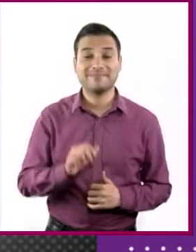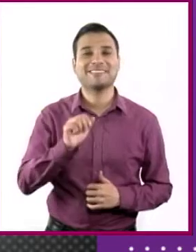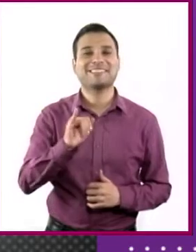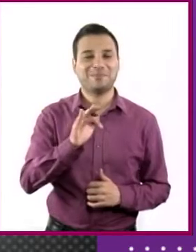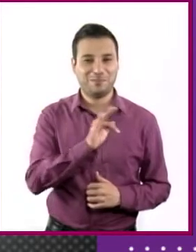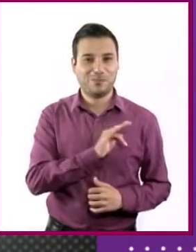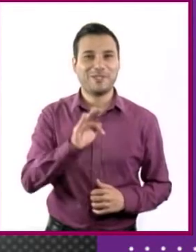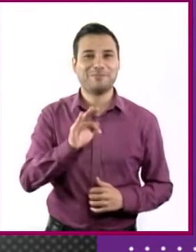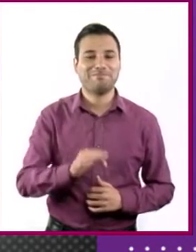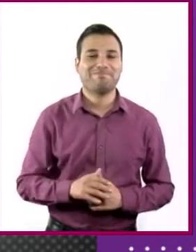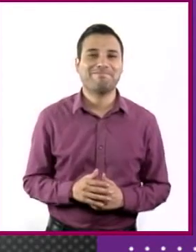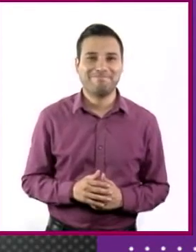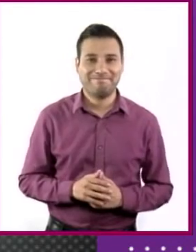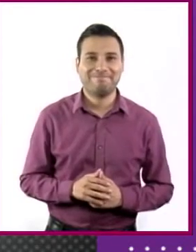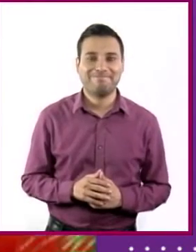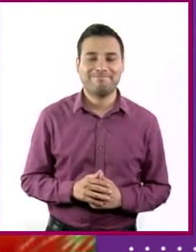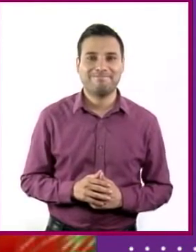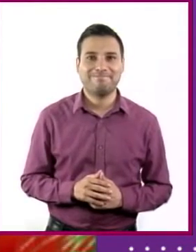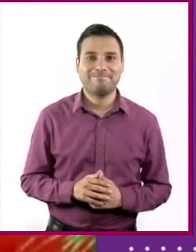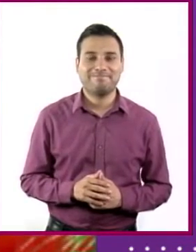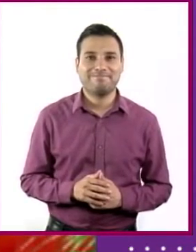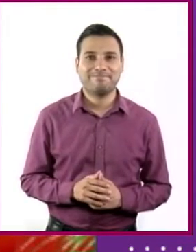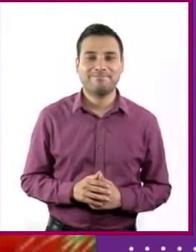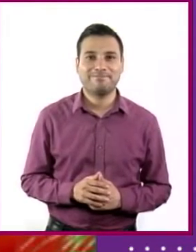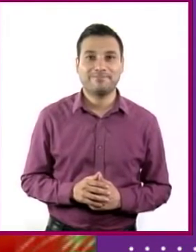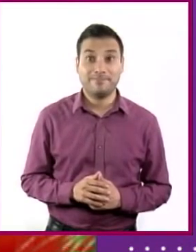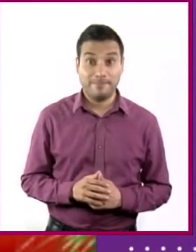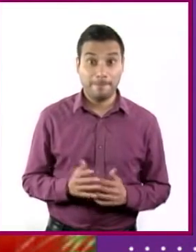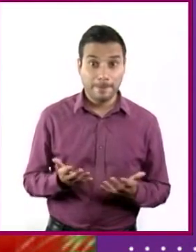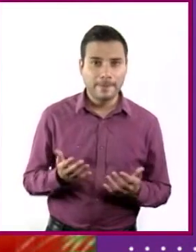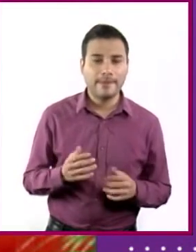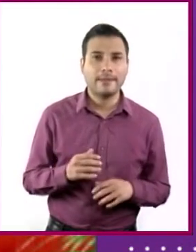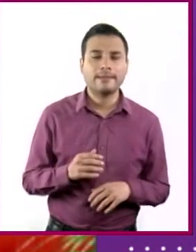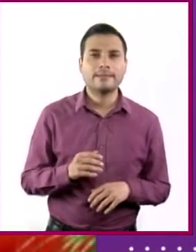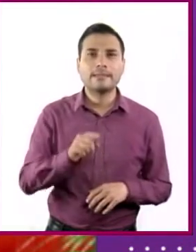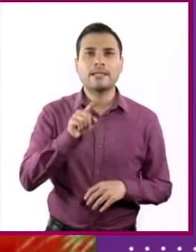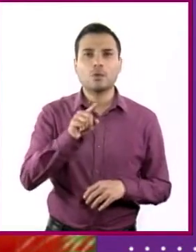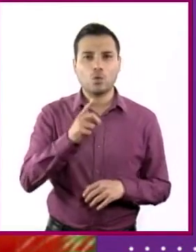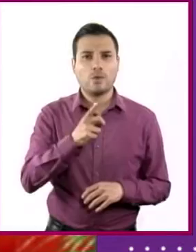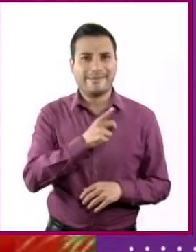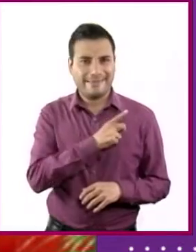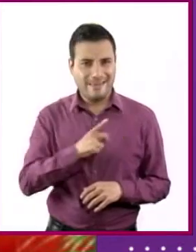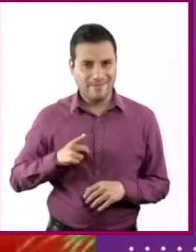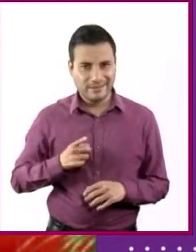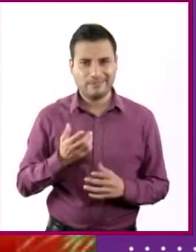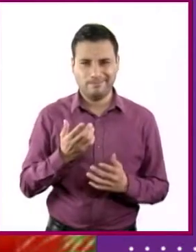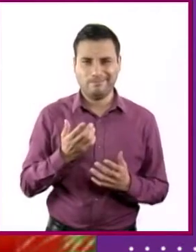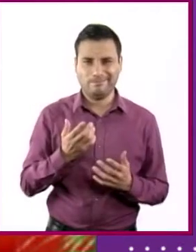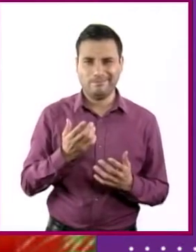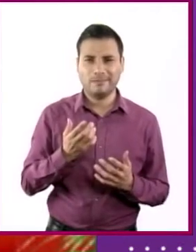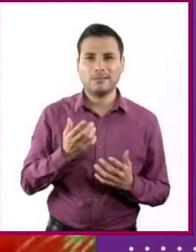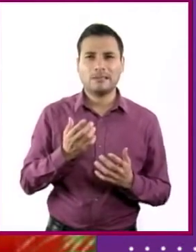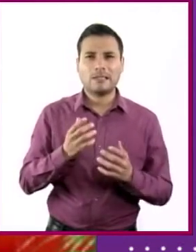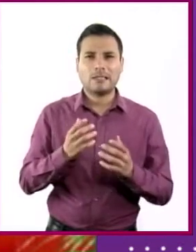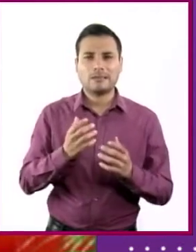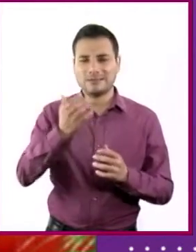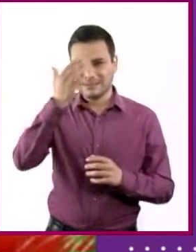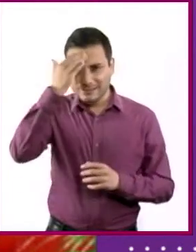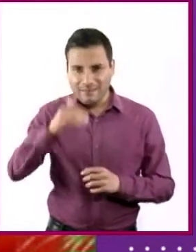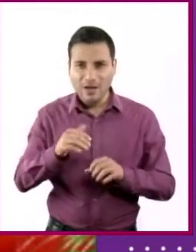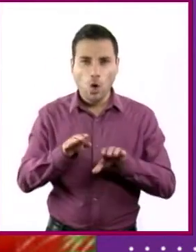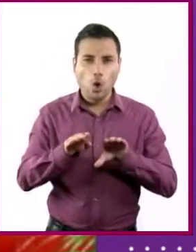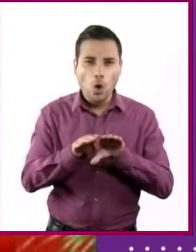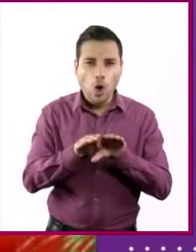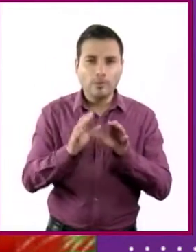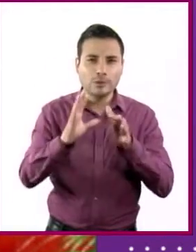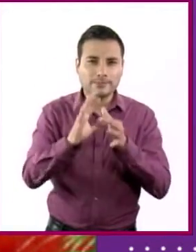Yes, I could. La idea es tener más herramientas para hablar de lo que ya sucedió. Pero